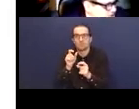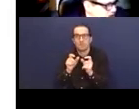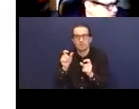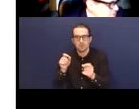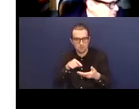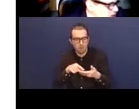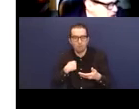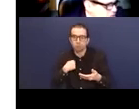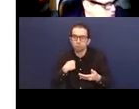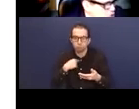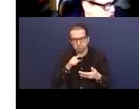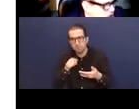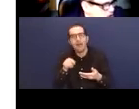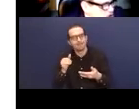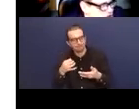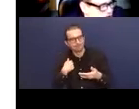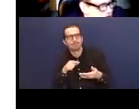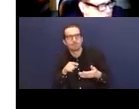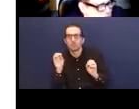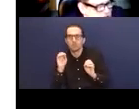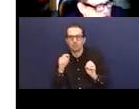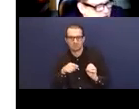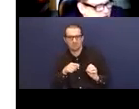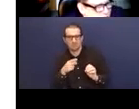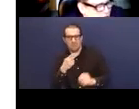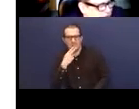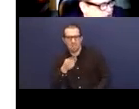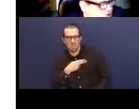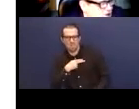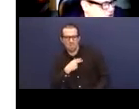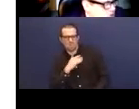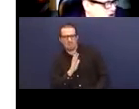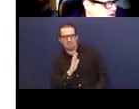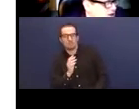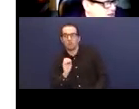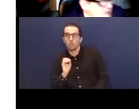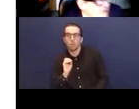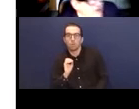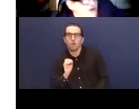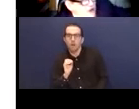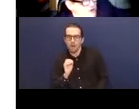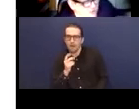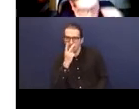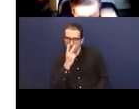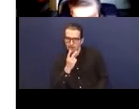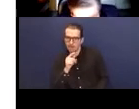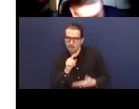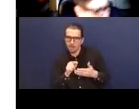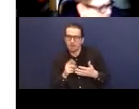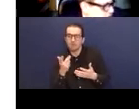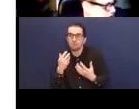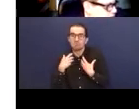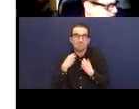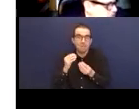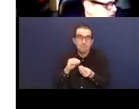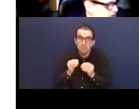of a result. 4 discrete response categories were offered to the enumerator. If they said no difficulty, that was as